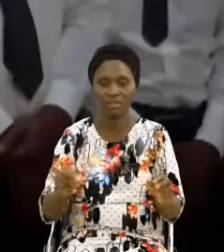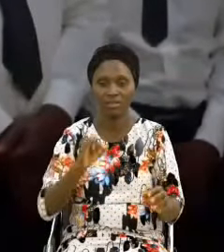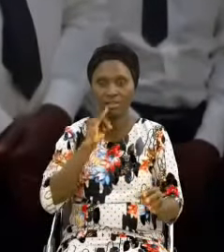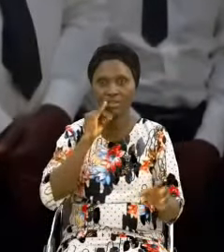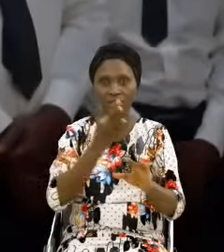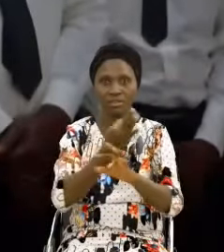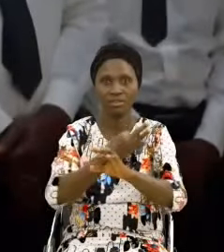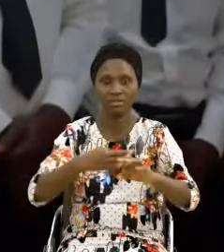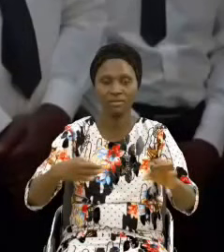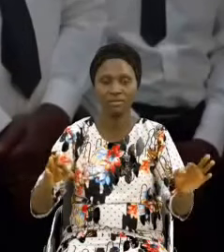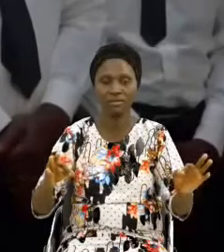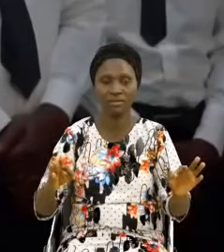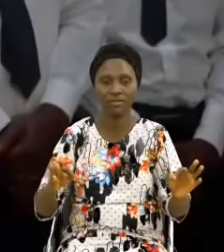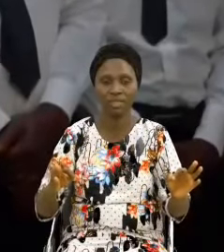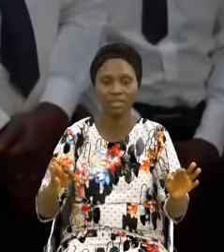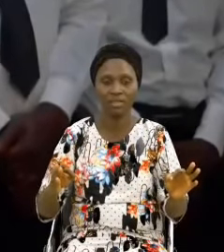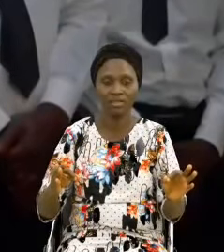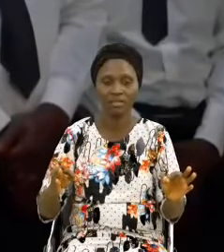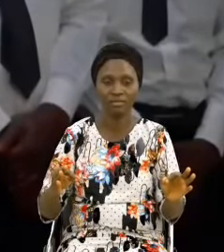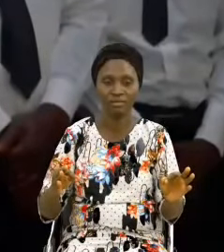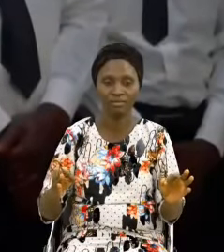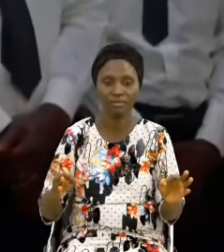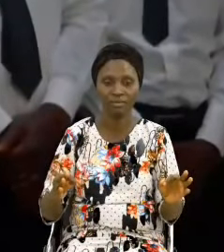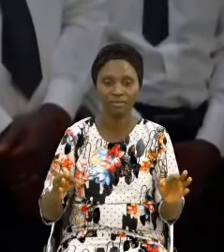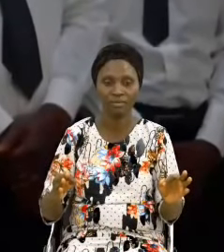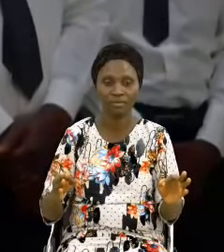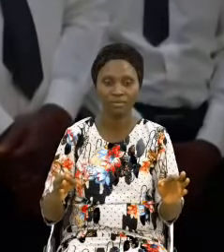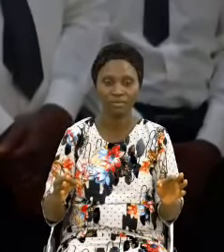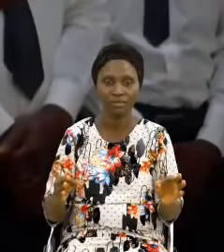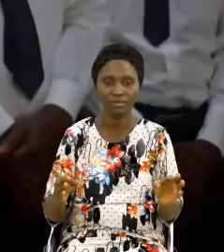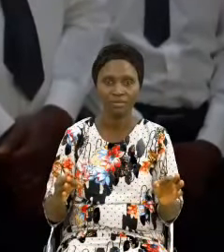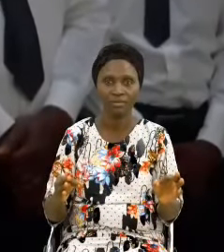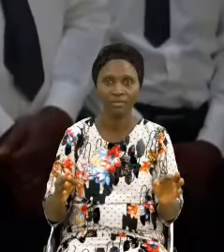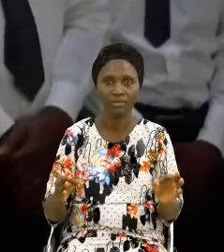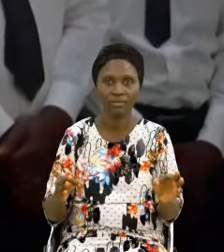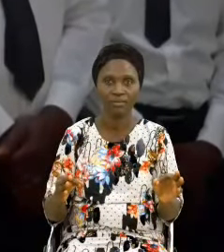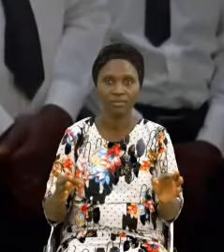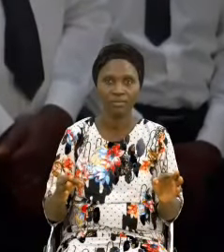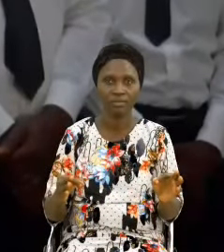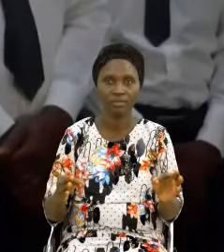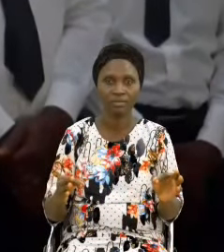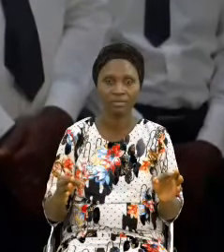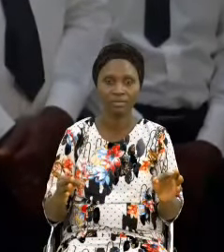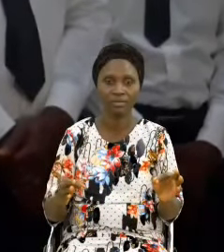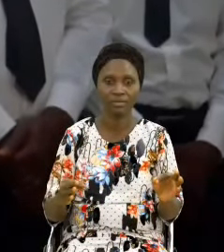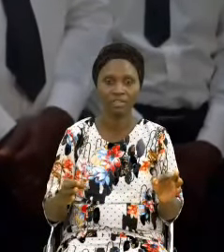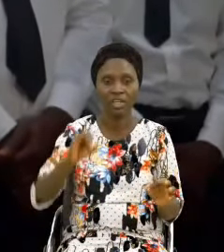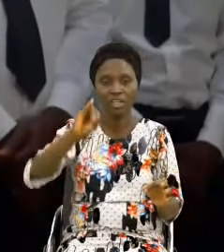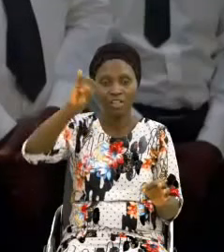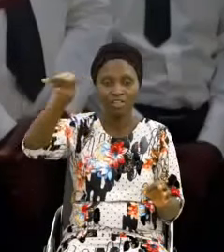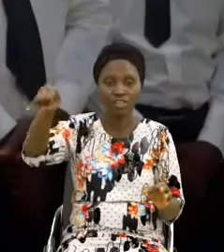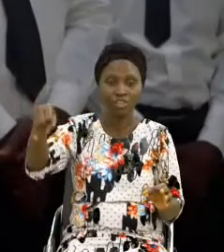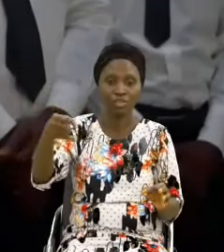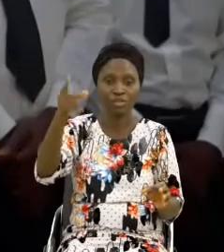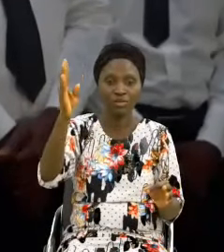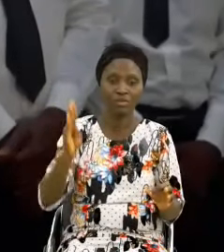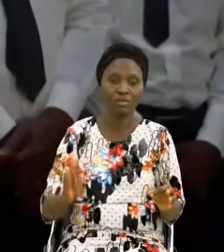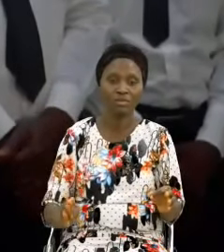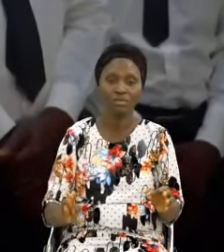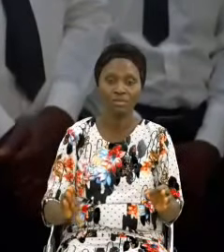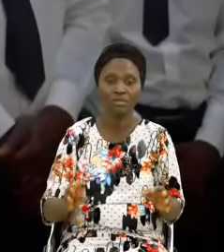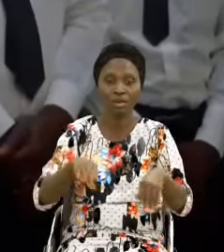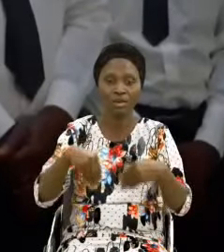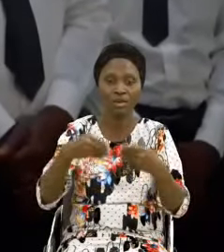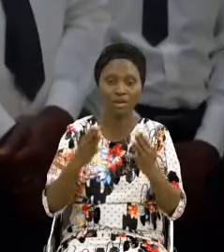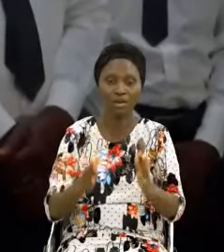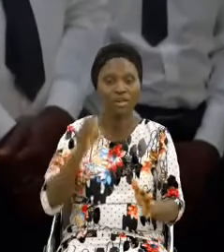you need. Jehovah Jireh. Jehovah Jireh. He will provide. He will provide. Come to